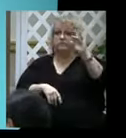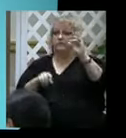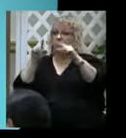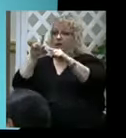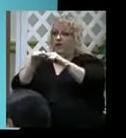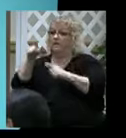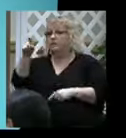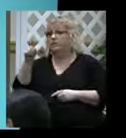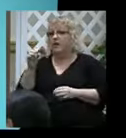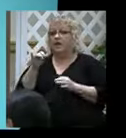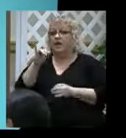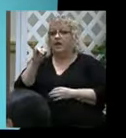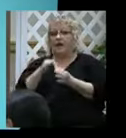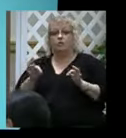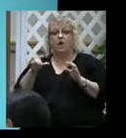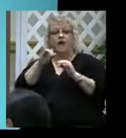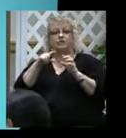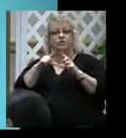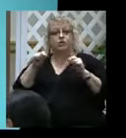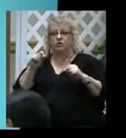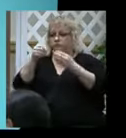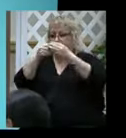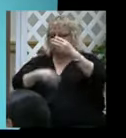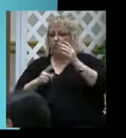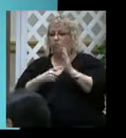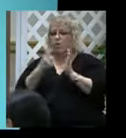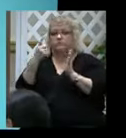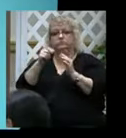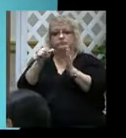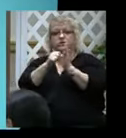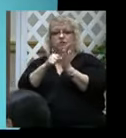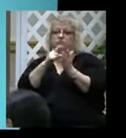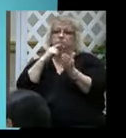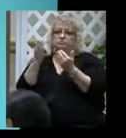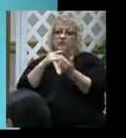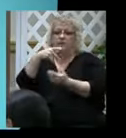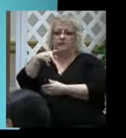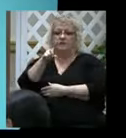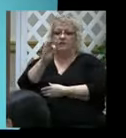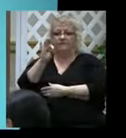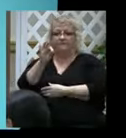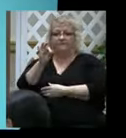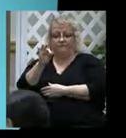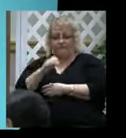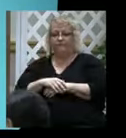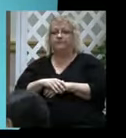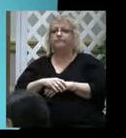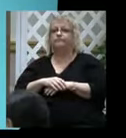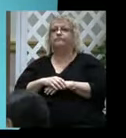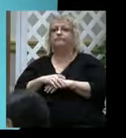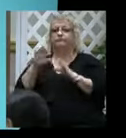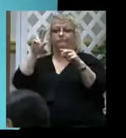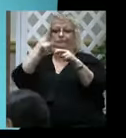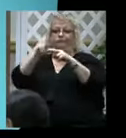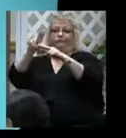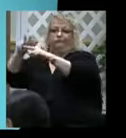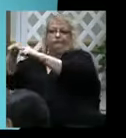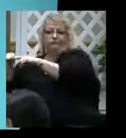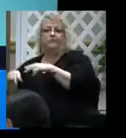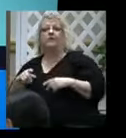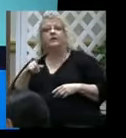get to a language ID card, and they were all listed on one page because this was a PDF document. We activated links and it